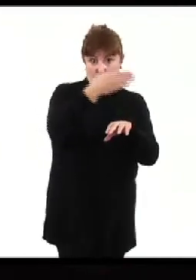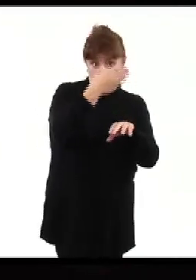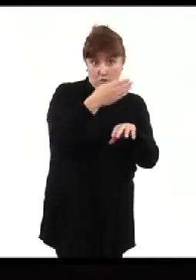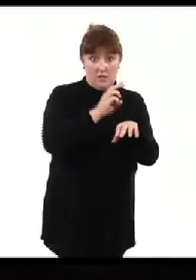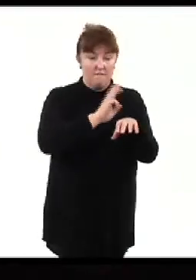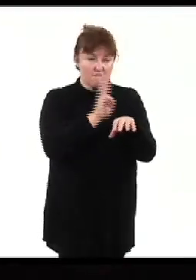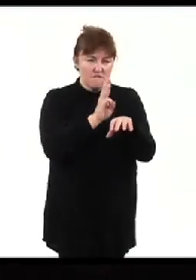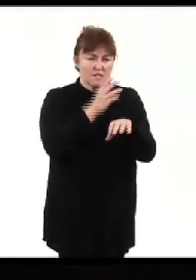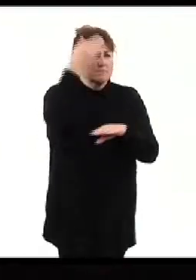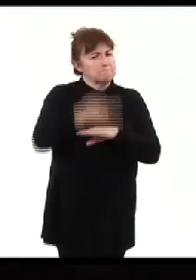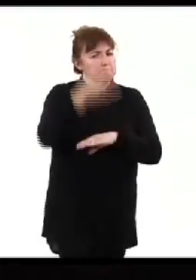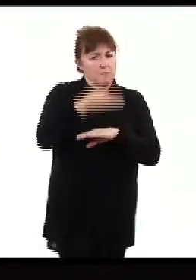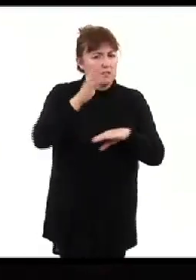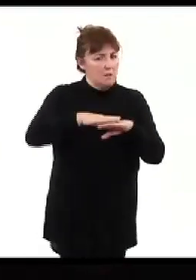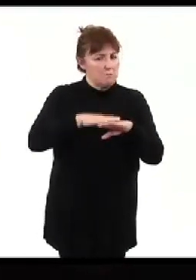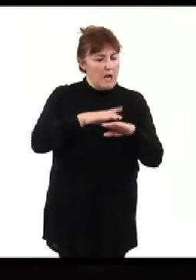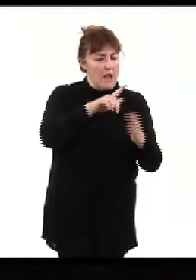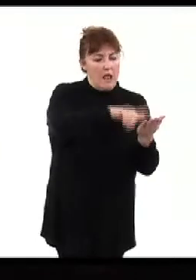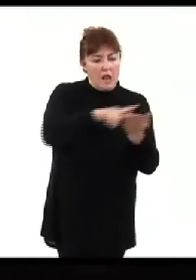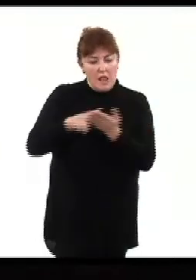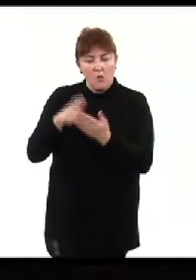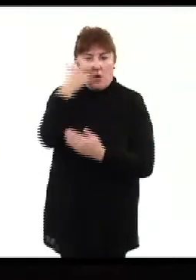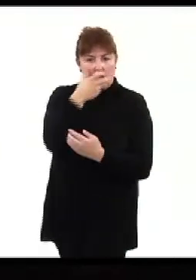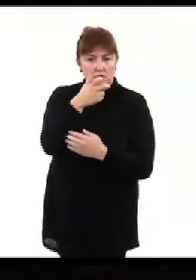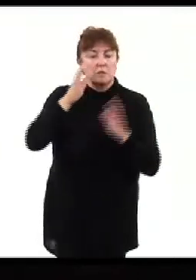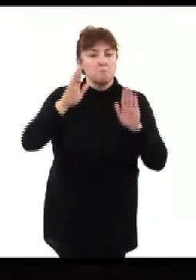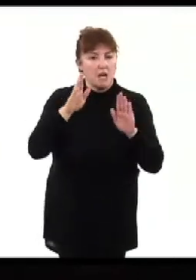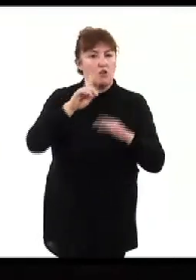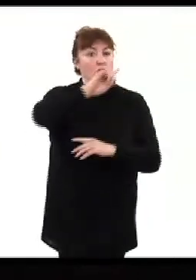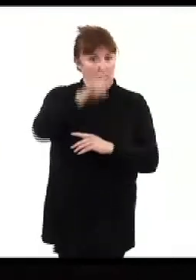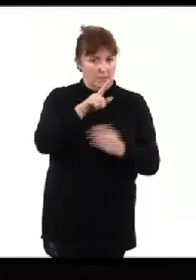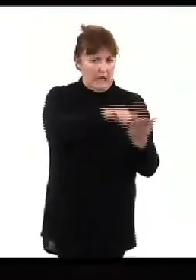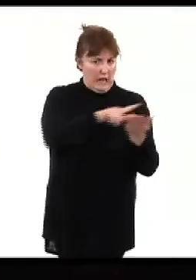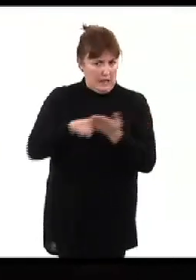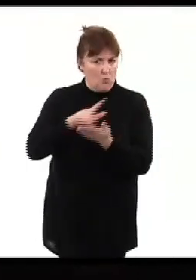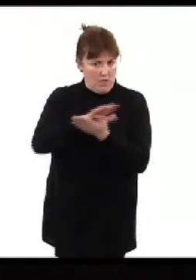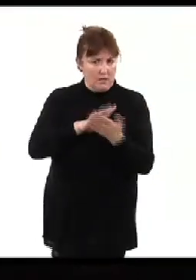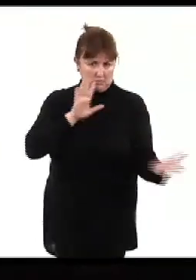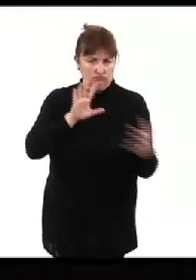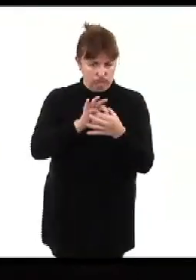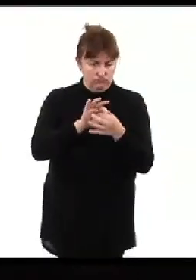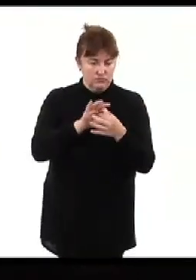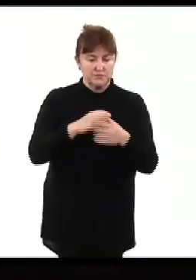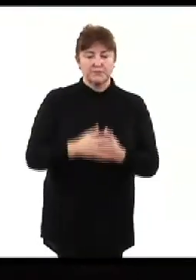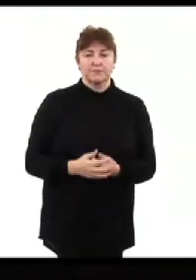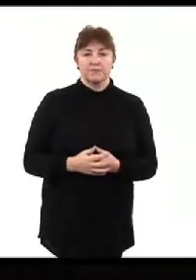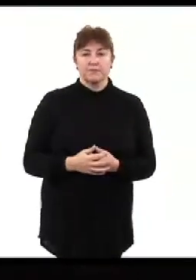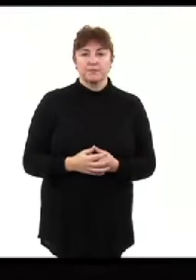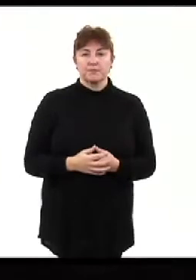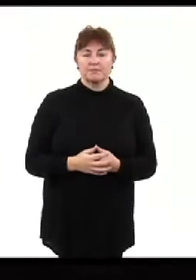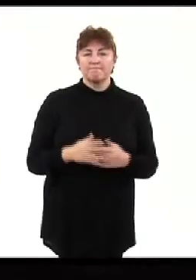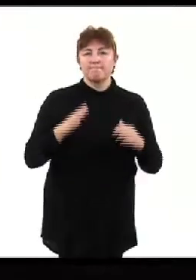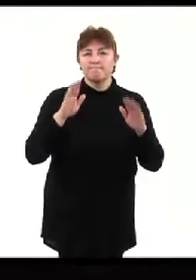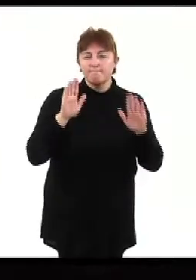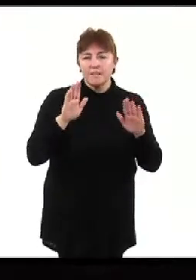that these other areas, so it seems clear that both Broca and Wernicke are core to